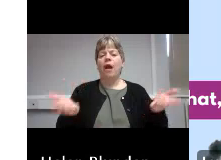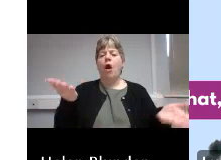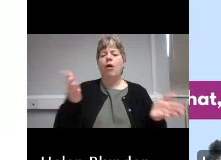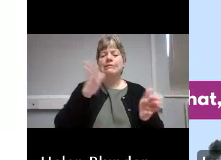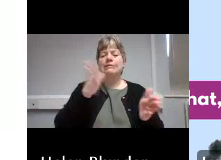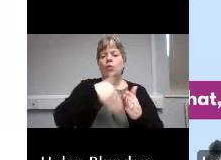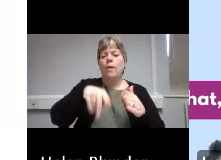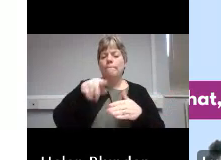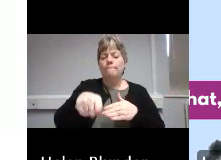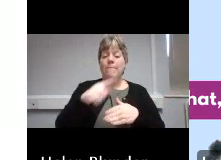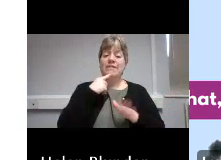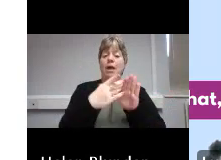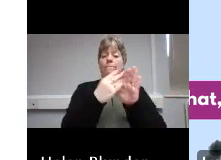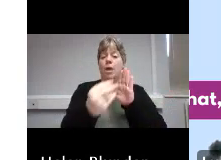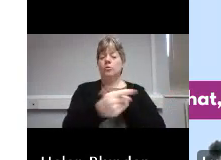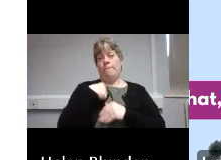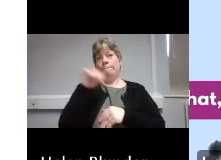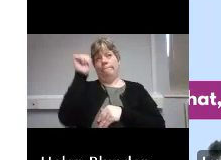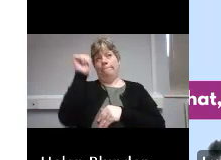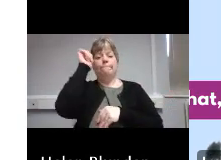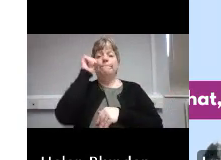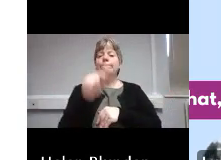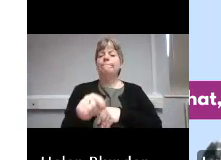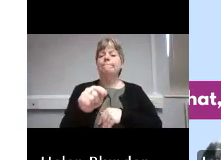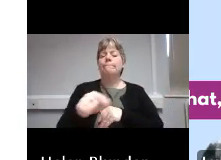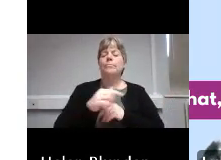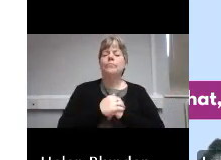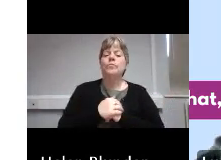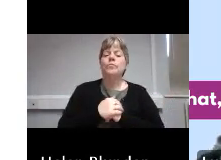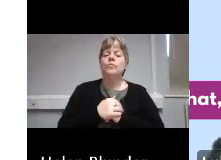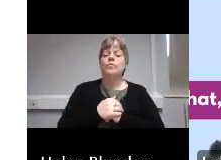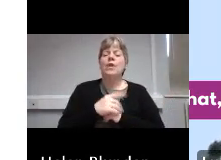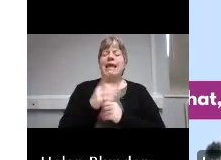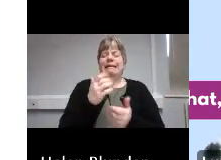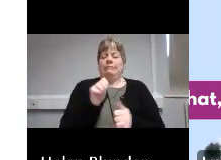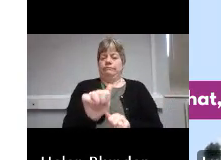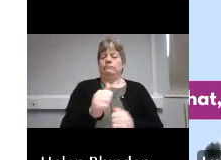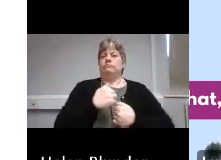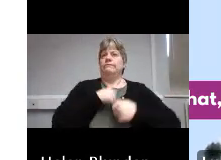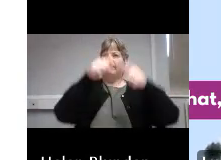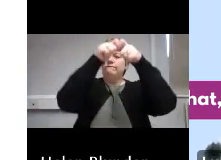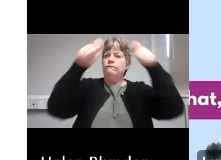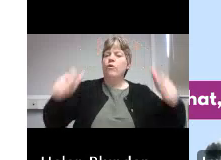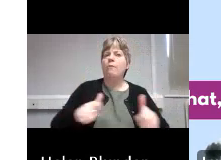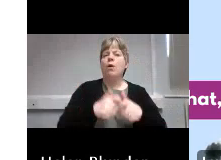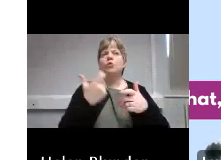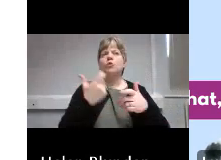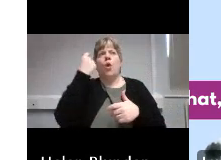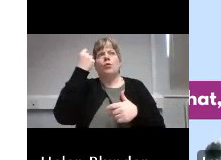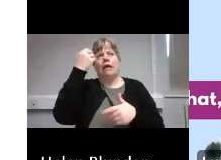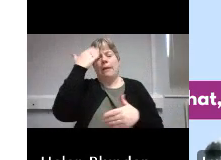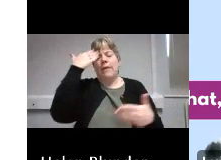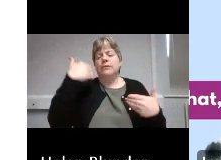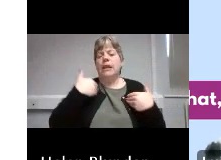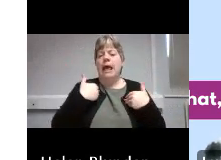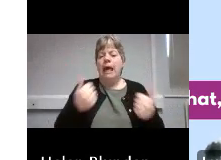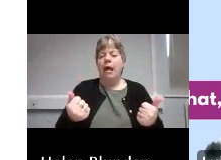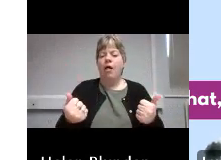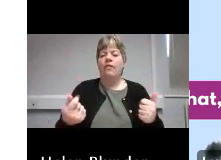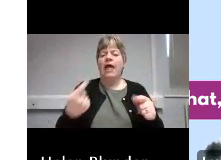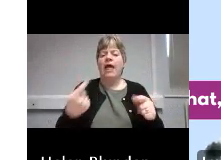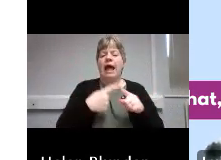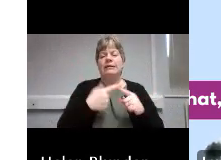this is a model which some people may be familiar with, and it's the framework for understanding mental health and